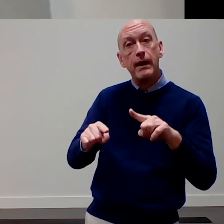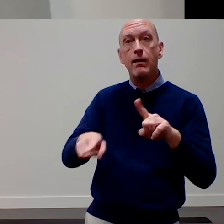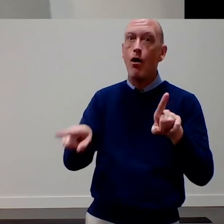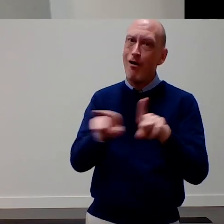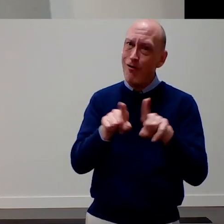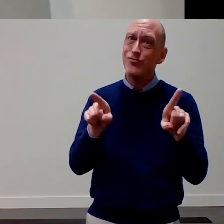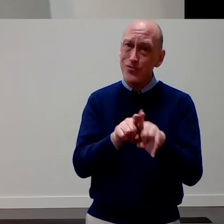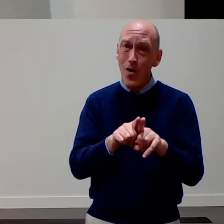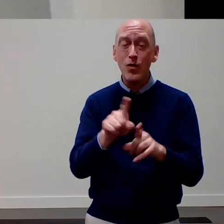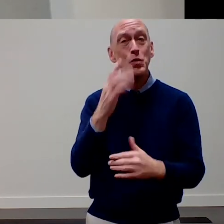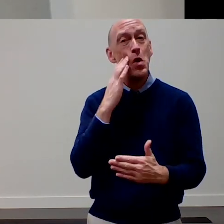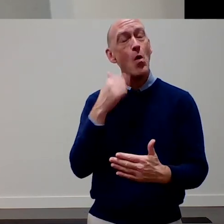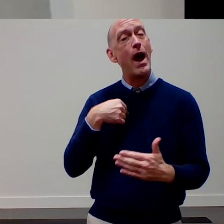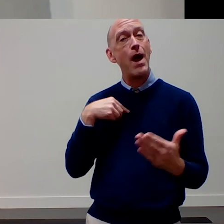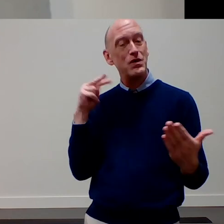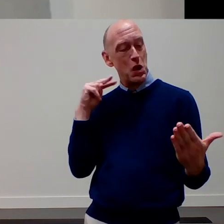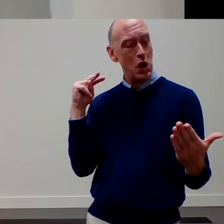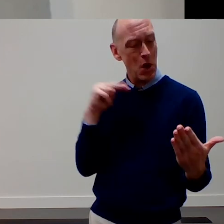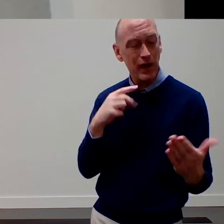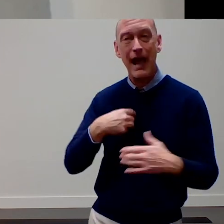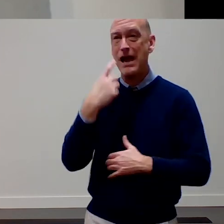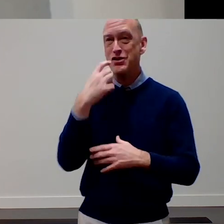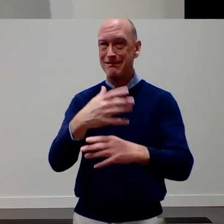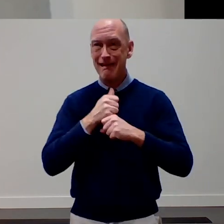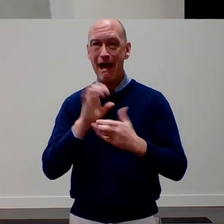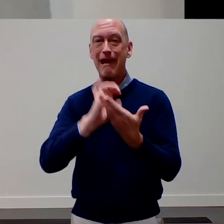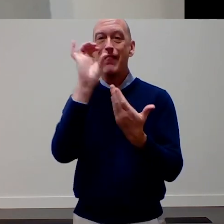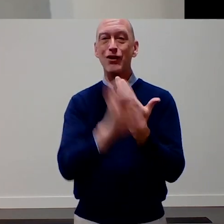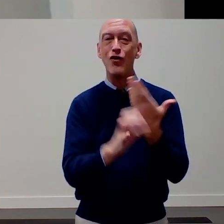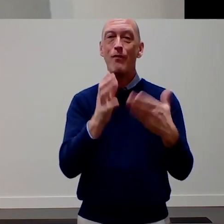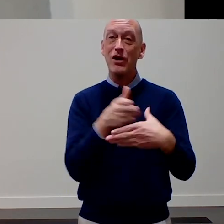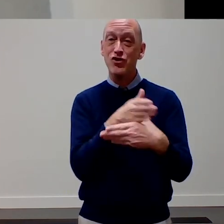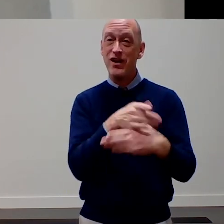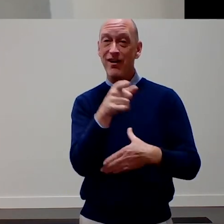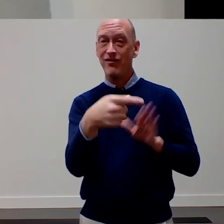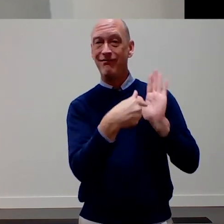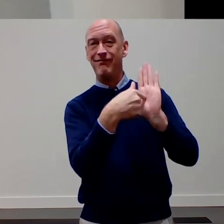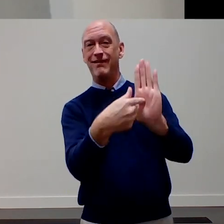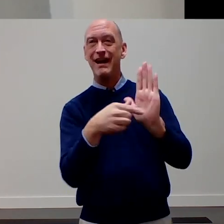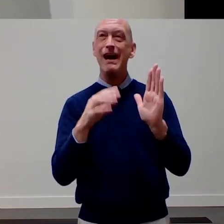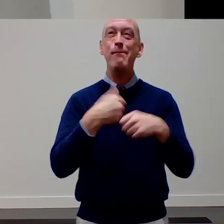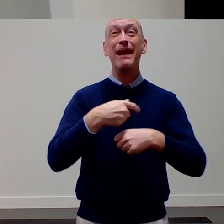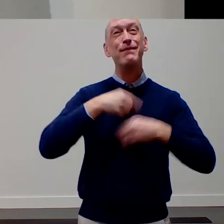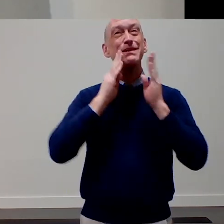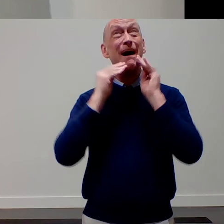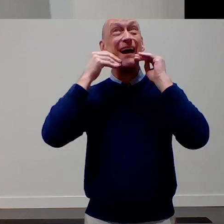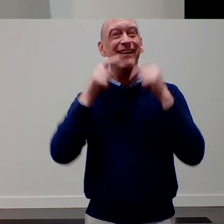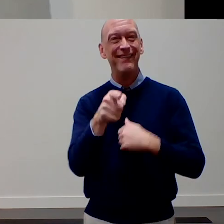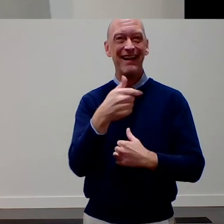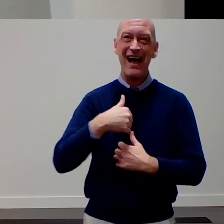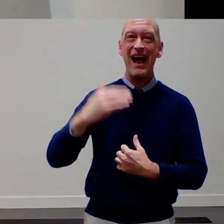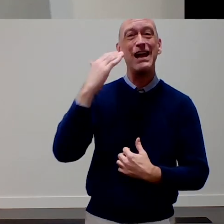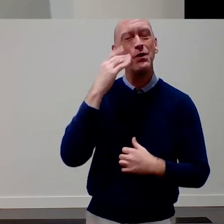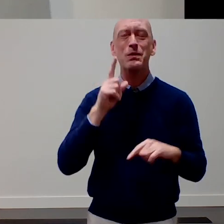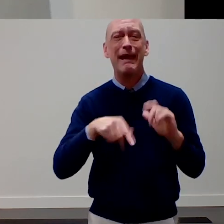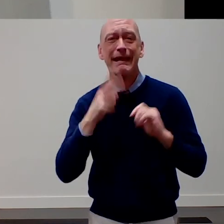and students. I was brought up that you can support and cheer for someone by holding them accountable. And this is what I will do as